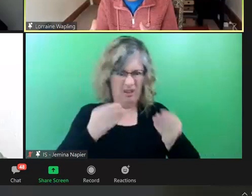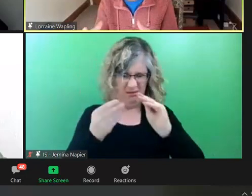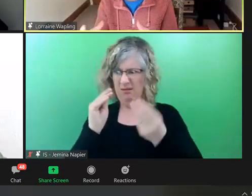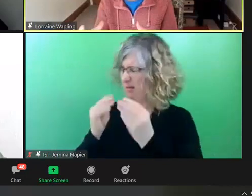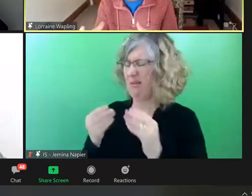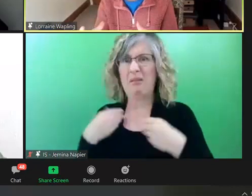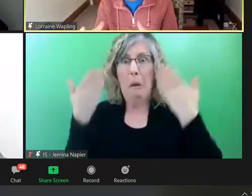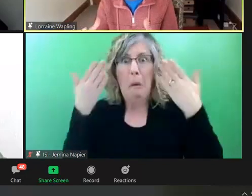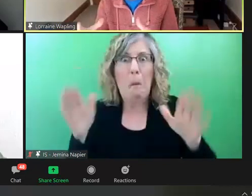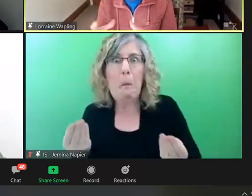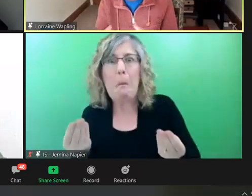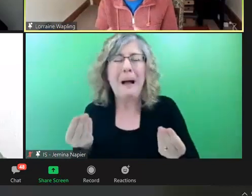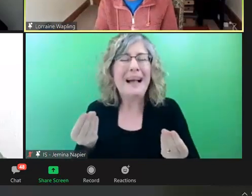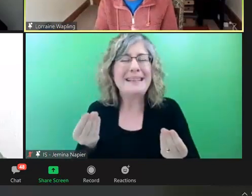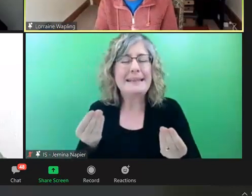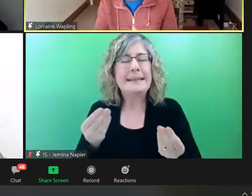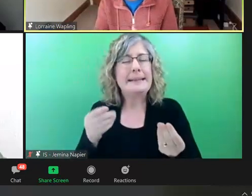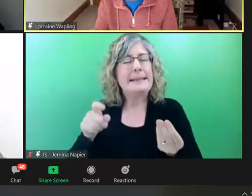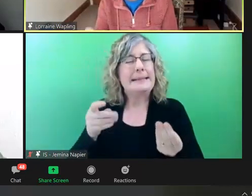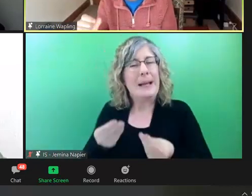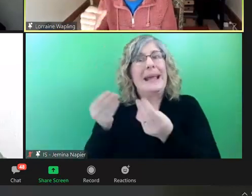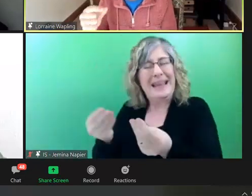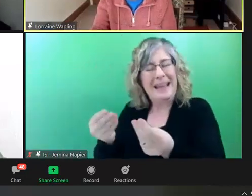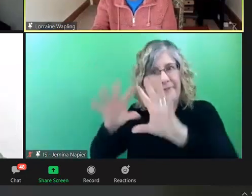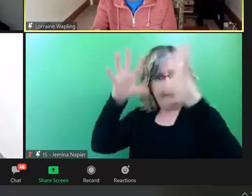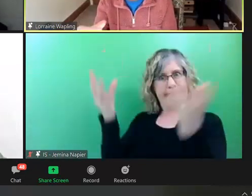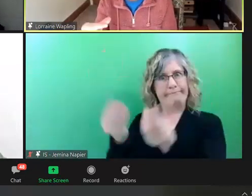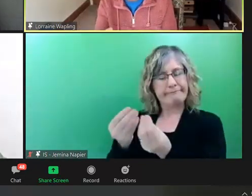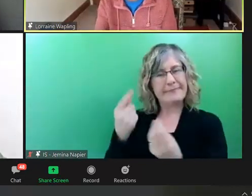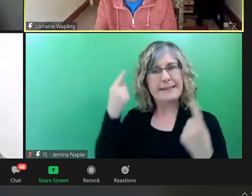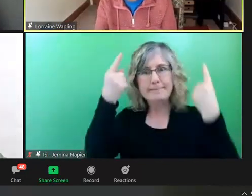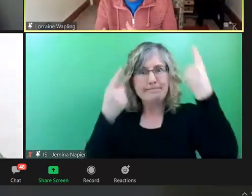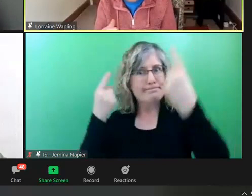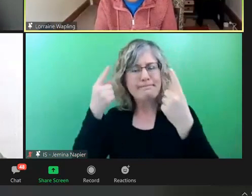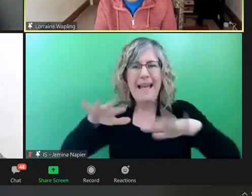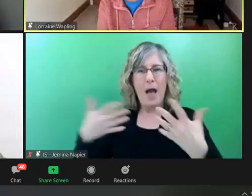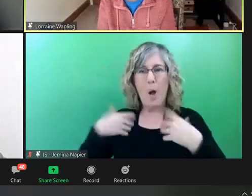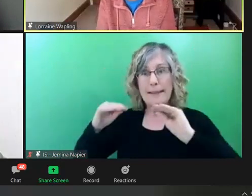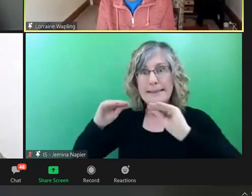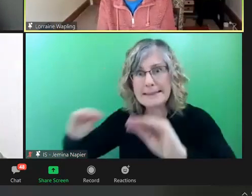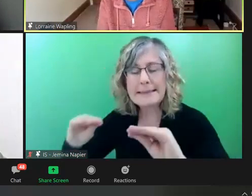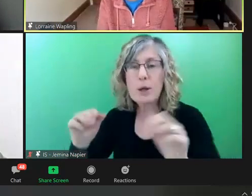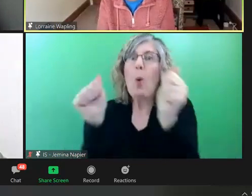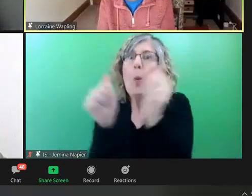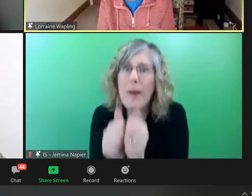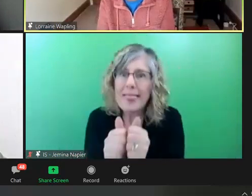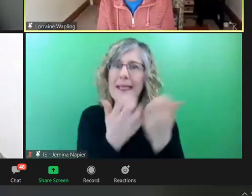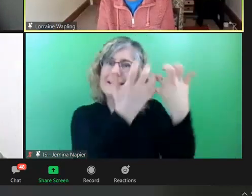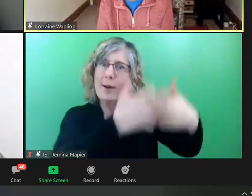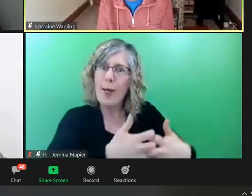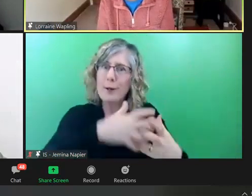introduced in a way which is holistic. So it's not just seen as the solution, but it's seen as part of a whole